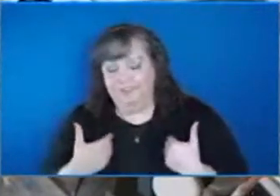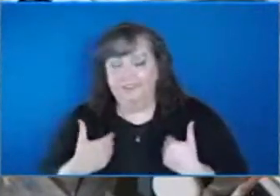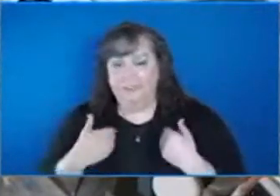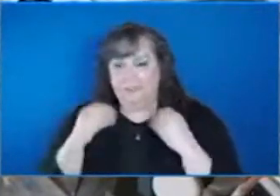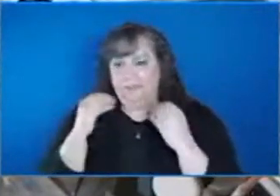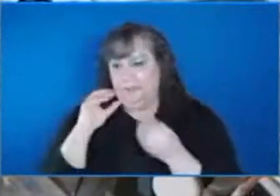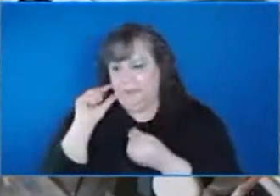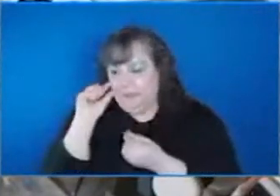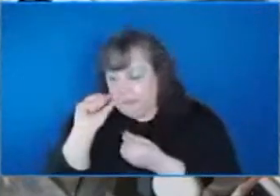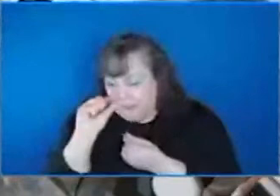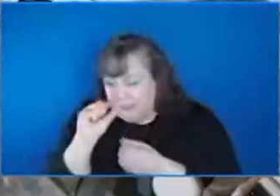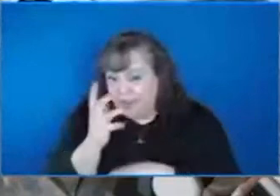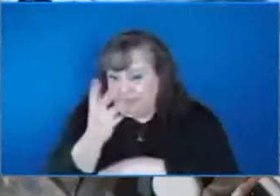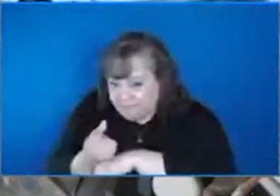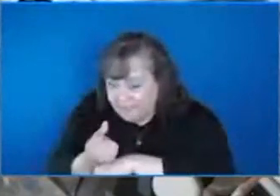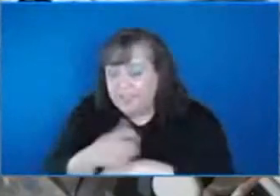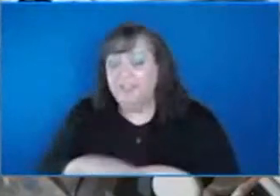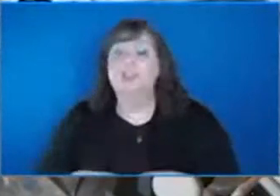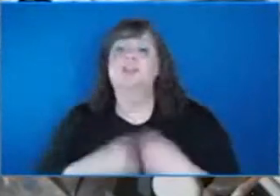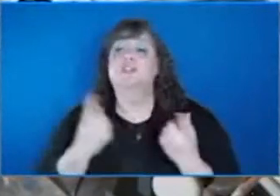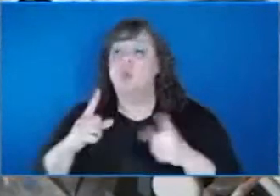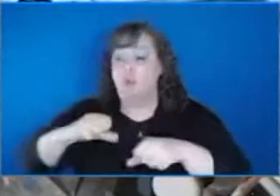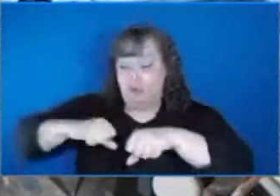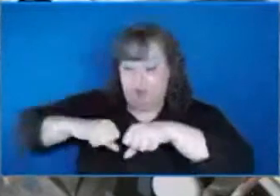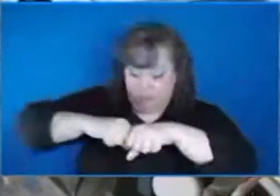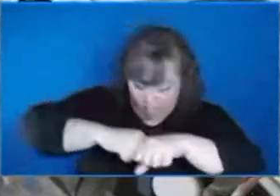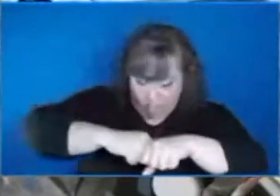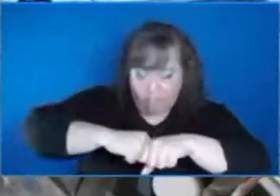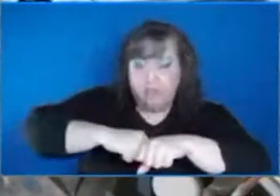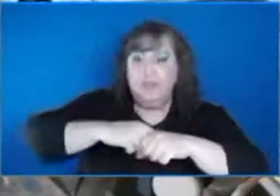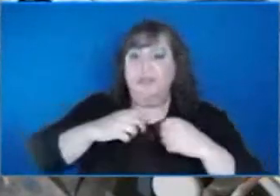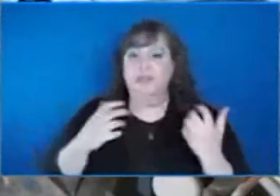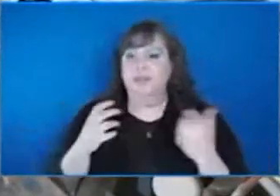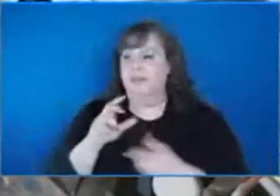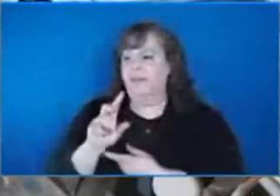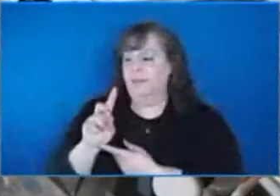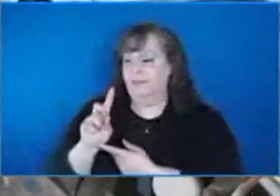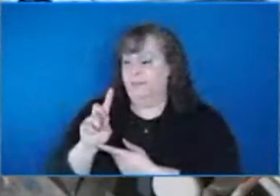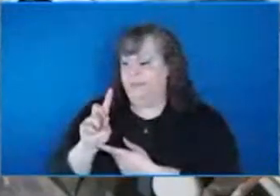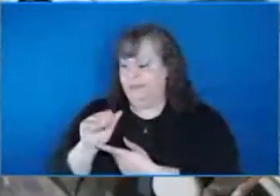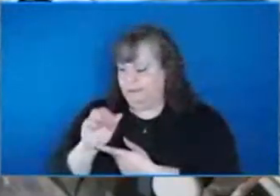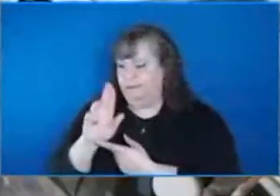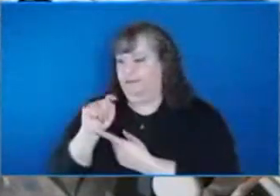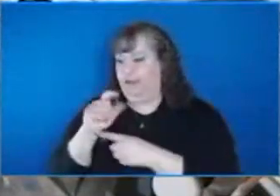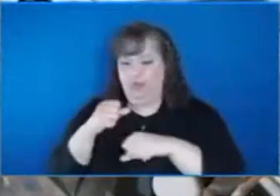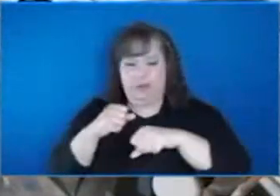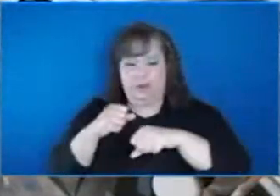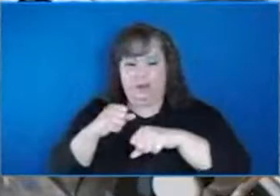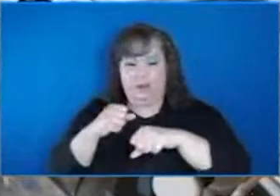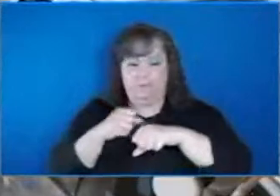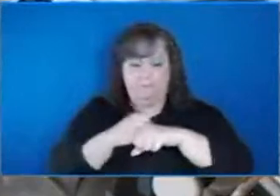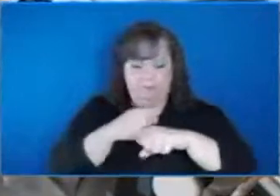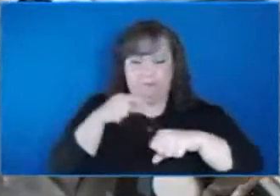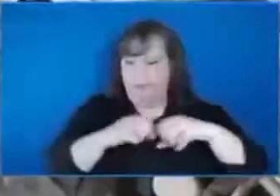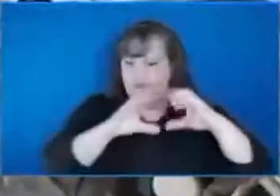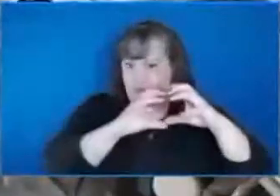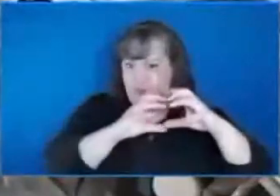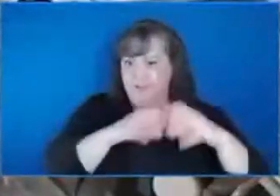asteroid is hit by this spacecraft called DART. So here we go.